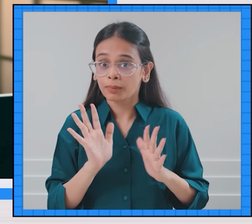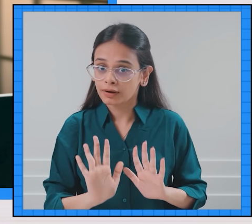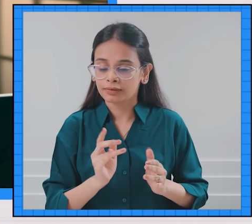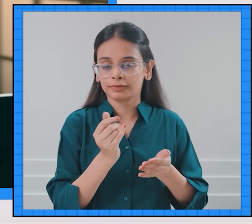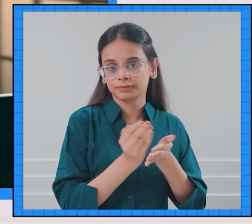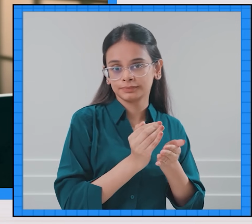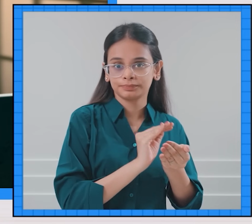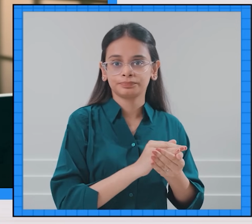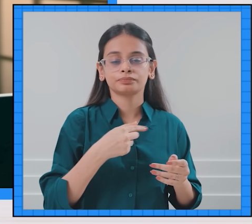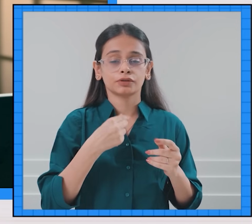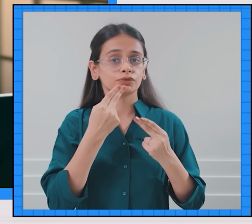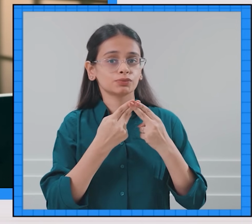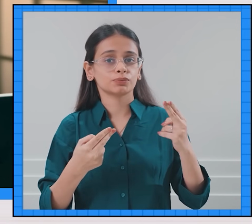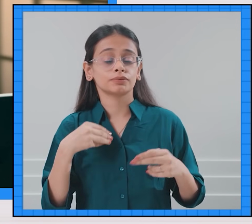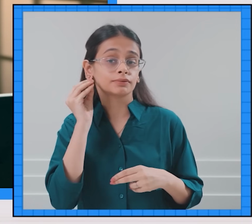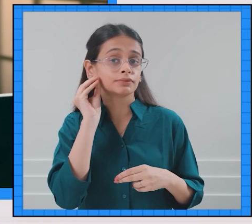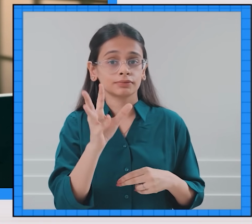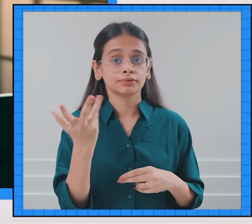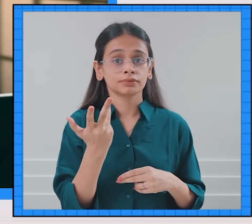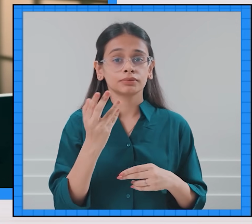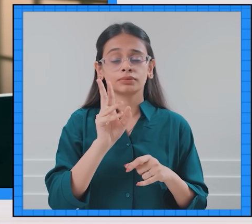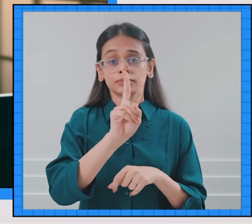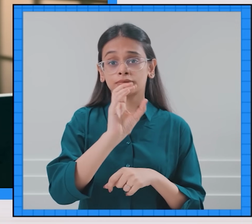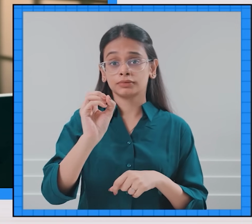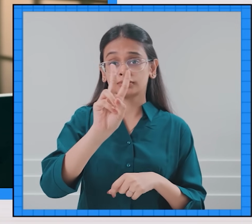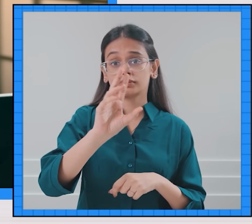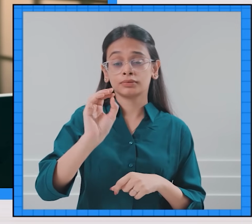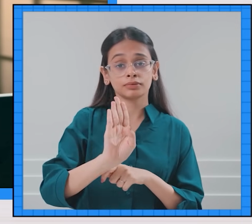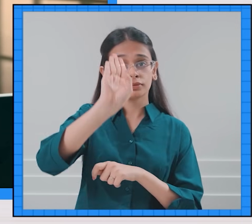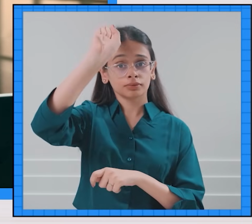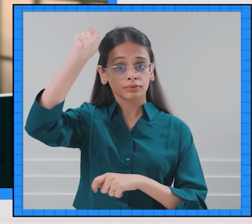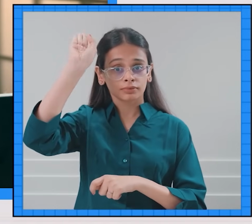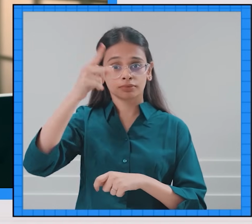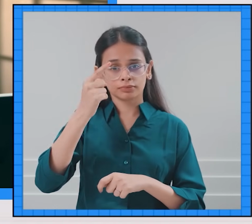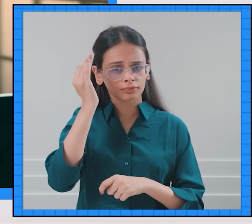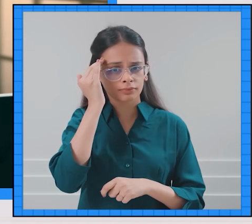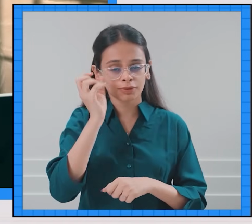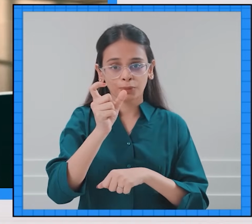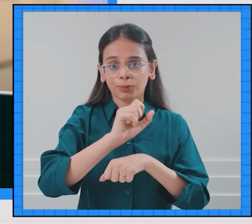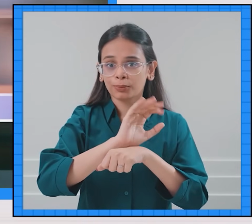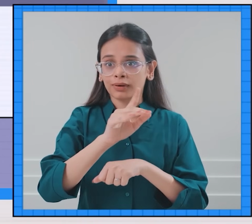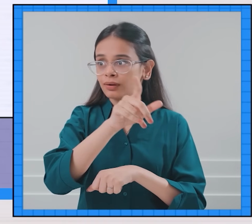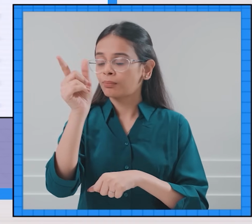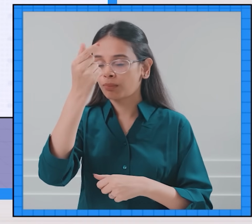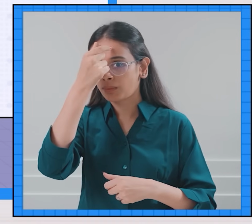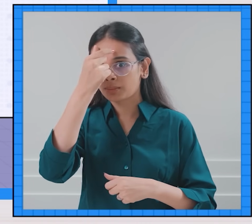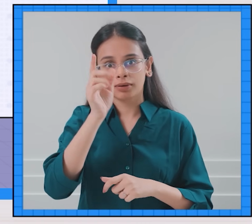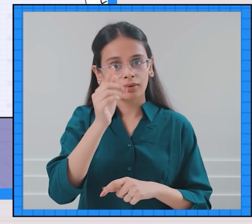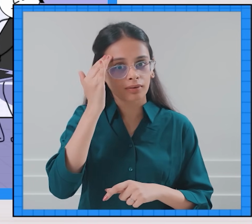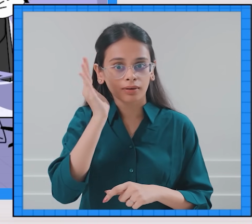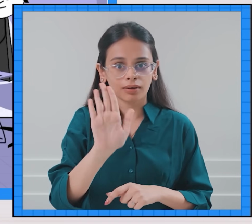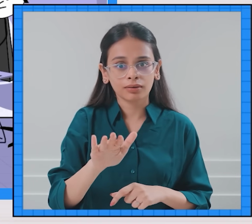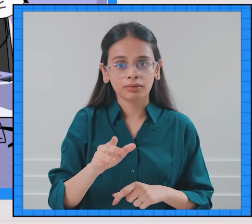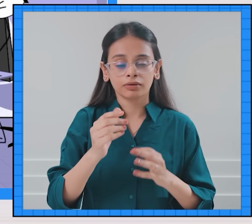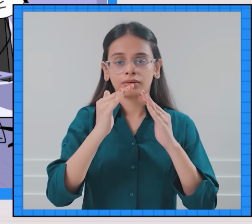situation. Let me share a personal story with you. It was the year 2020, and I guess we all know that it was a horrible year. Work from